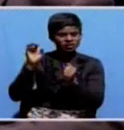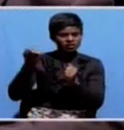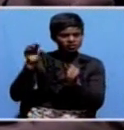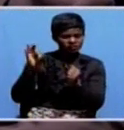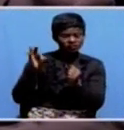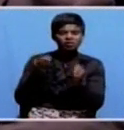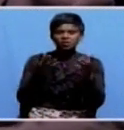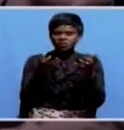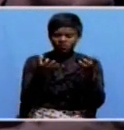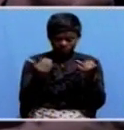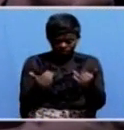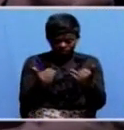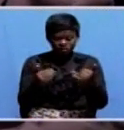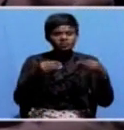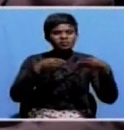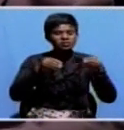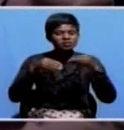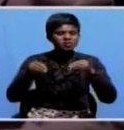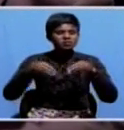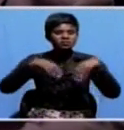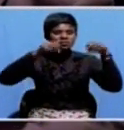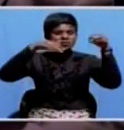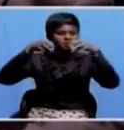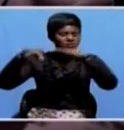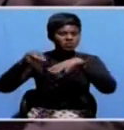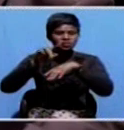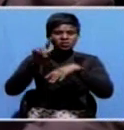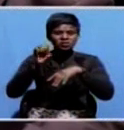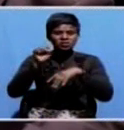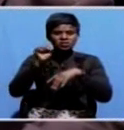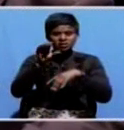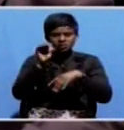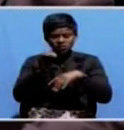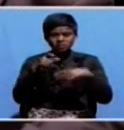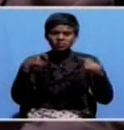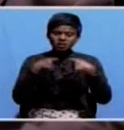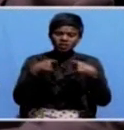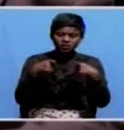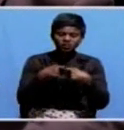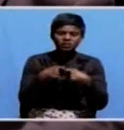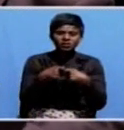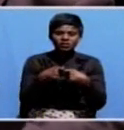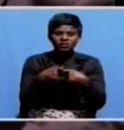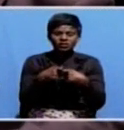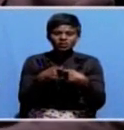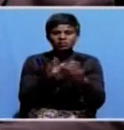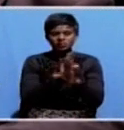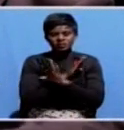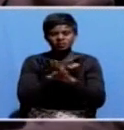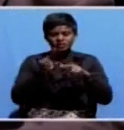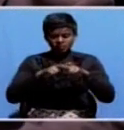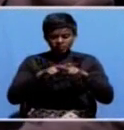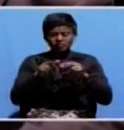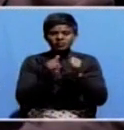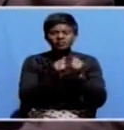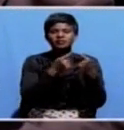immediately privatized ZESCO, Zambia National Commercial Bank, Zambia Railways, and so